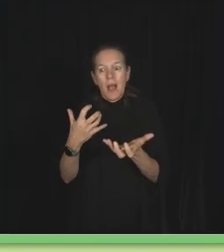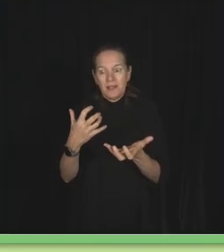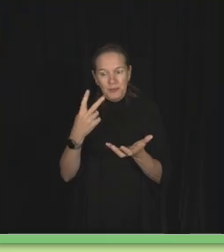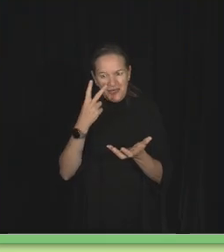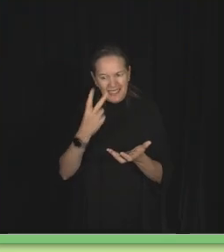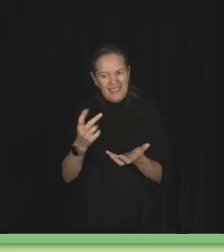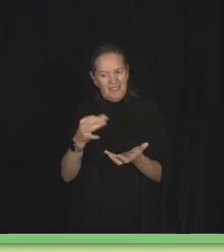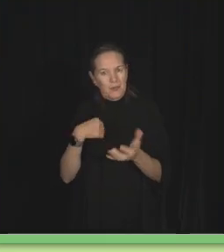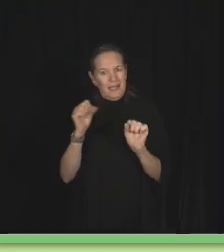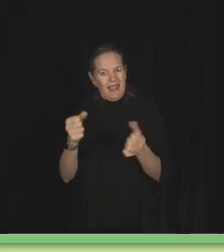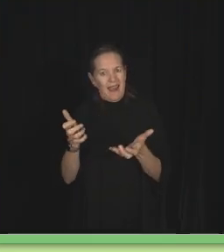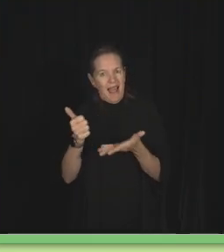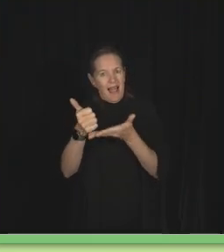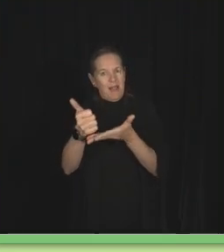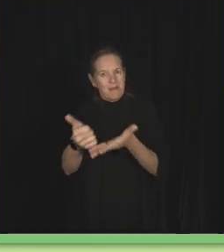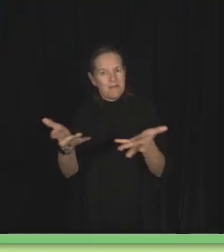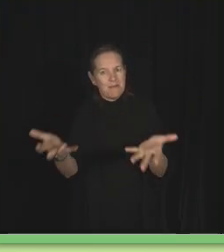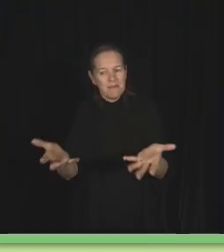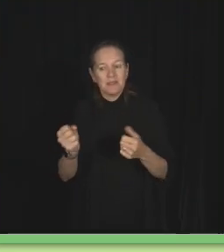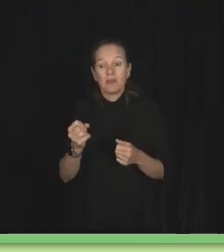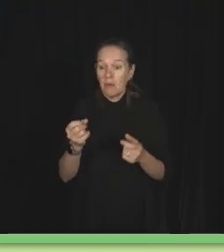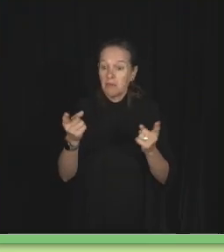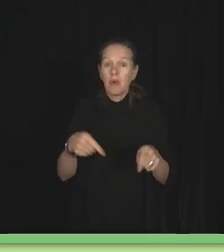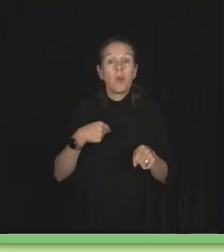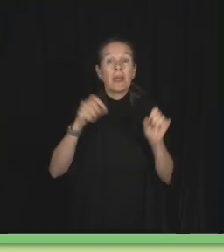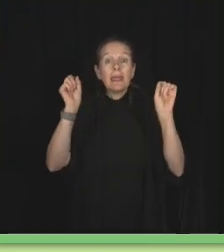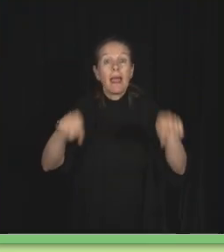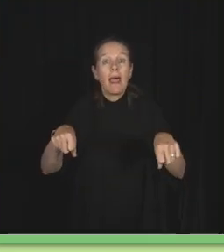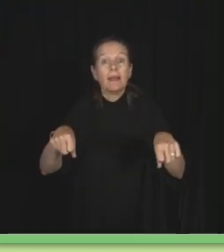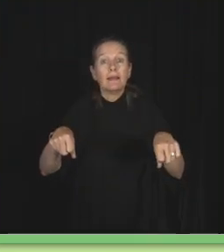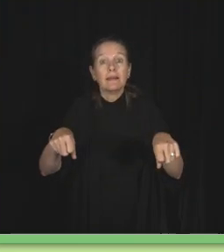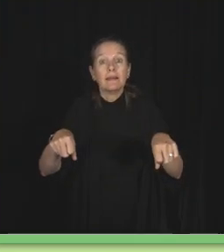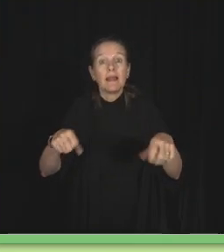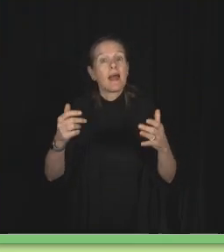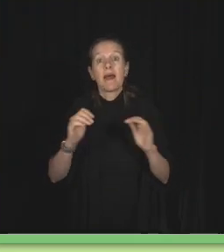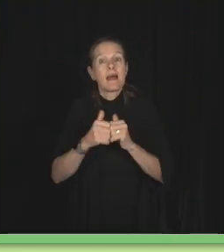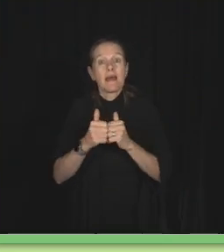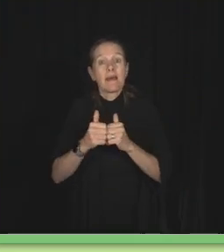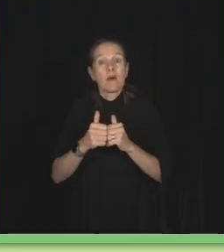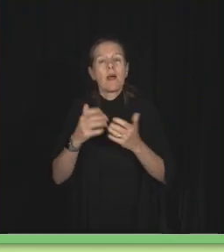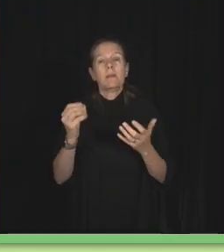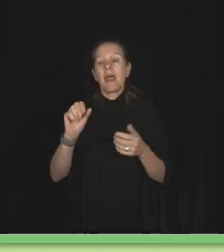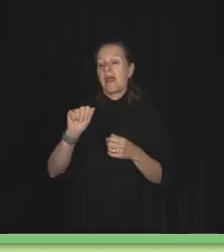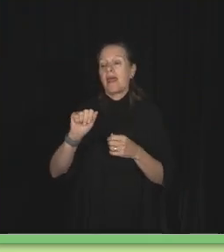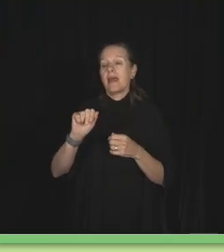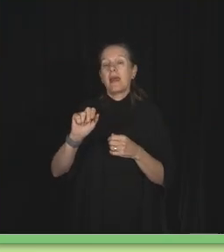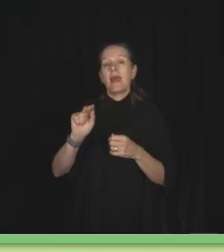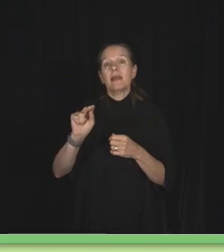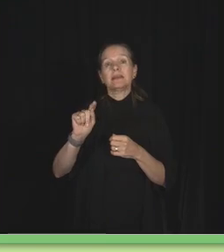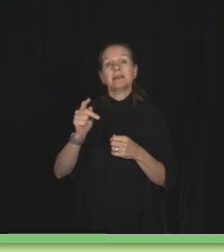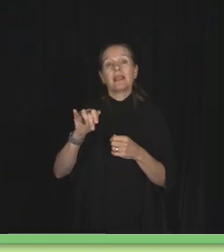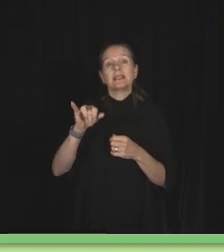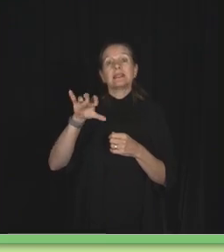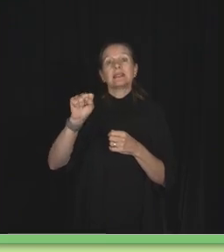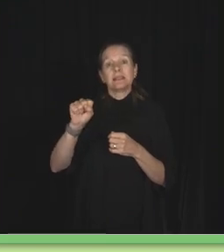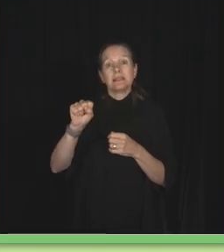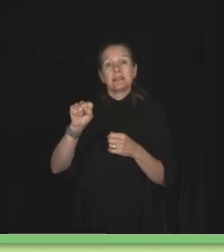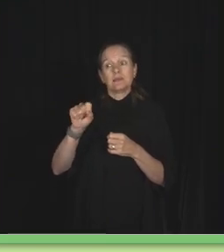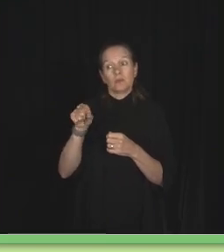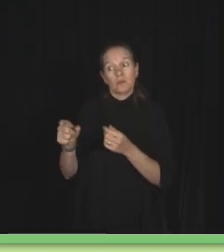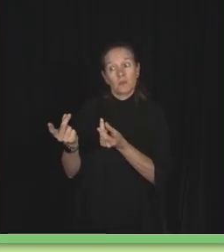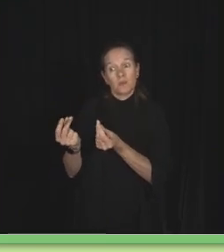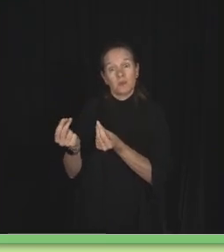out. And it turns out we can help out, because the thing that Antithesis does is test really